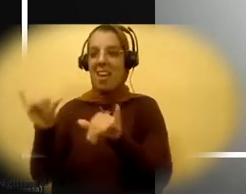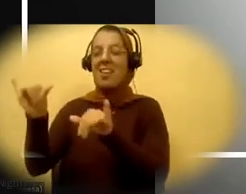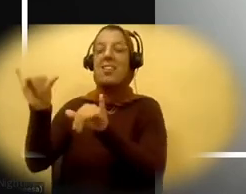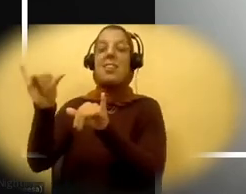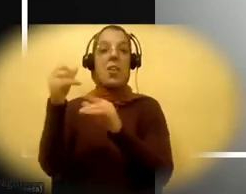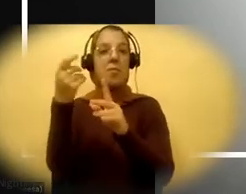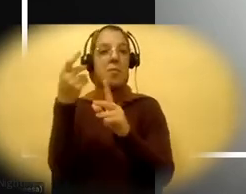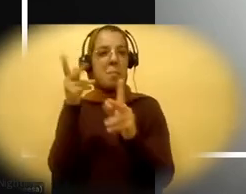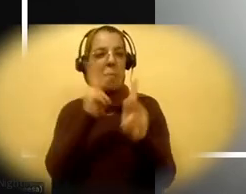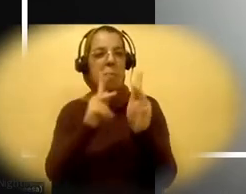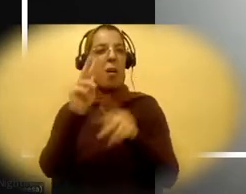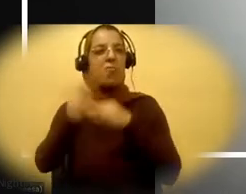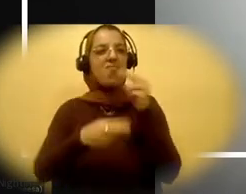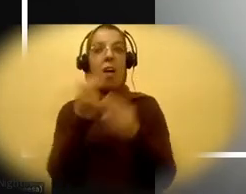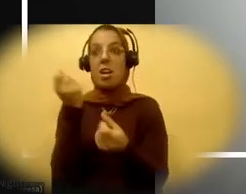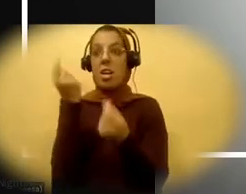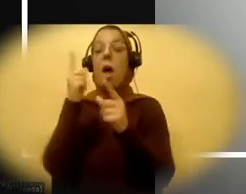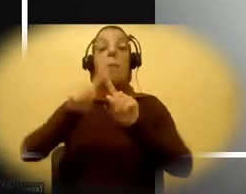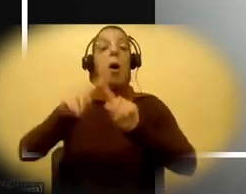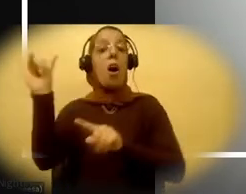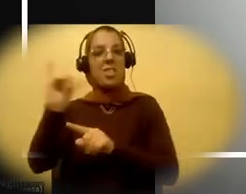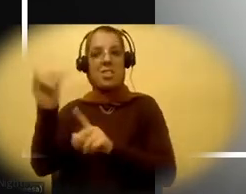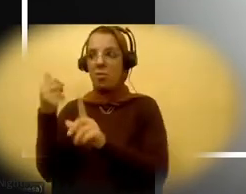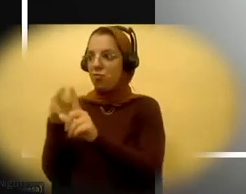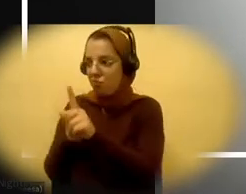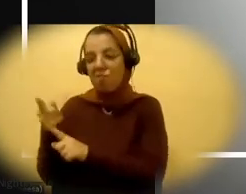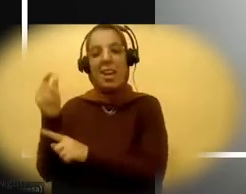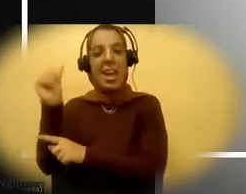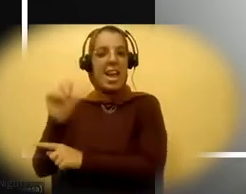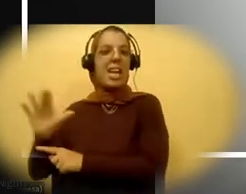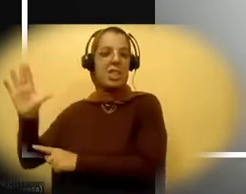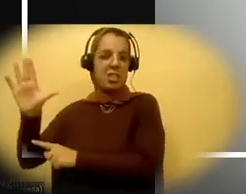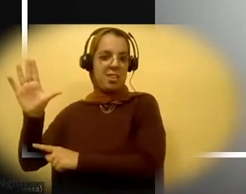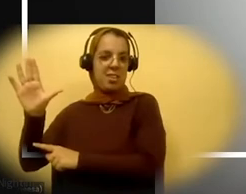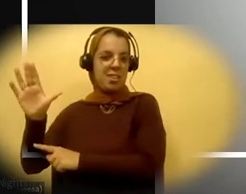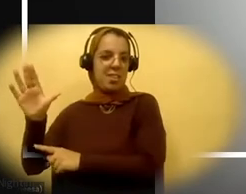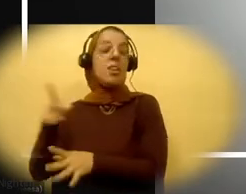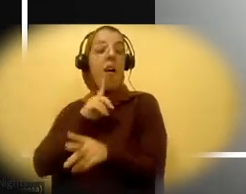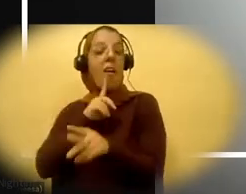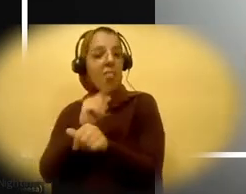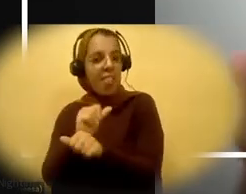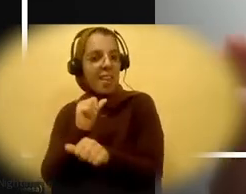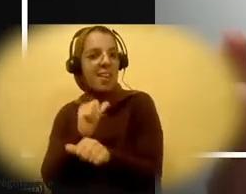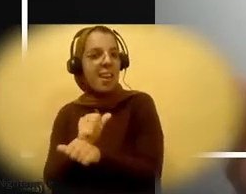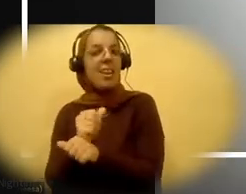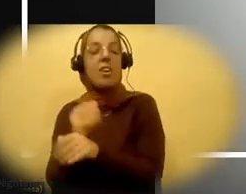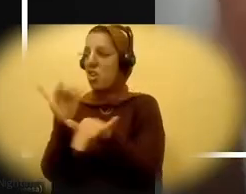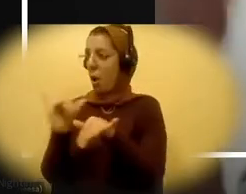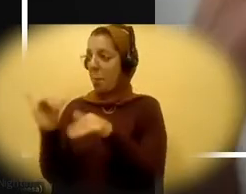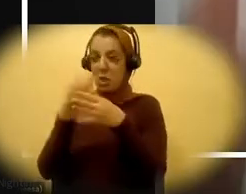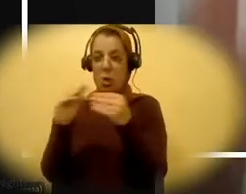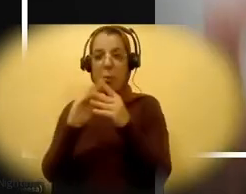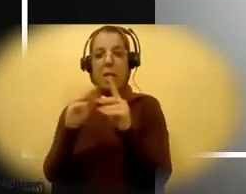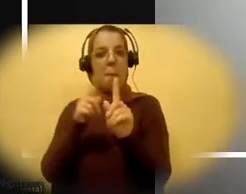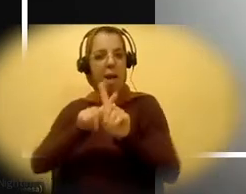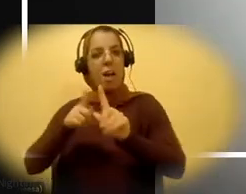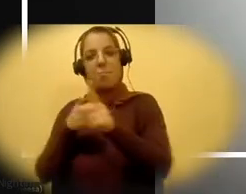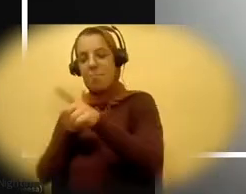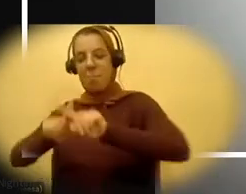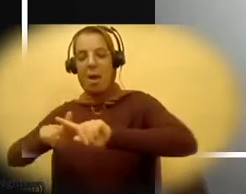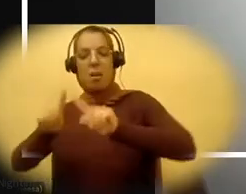then because it was so authentic and true, and it was such a unique perspective, even though it's such a common story about